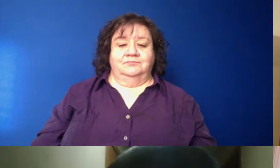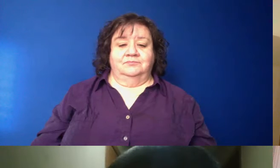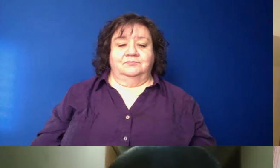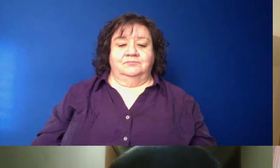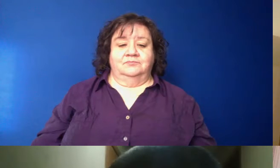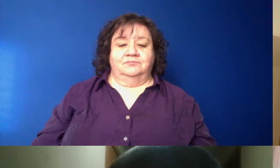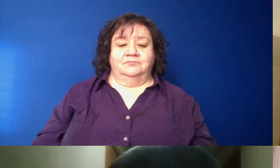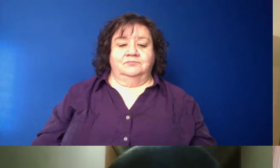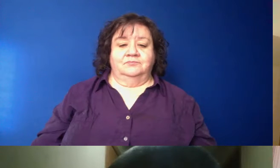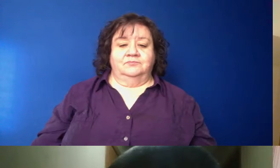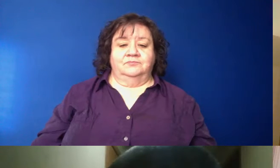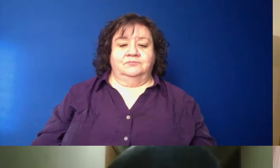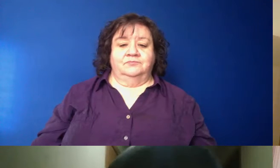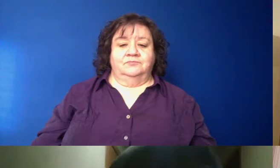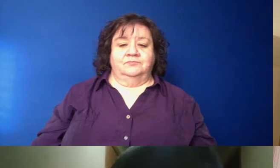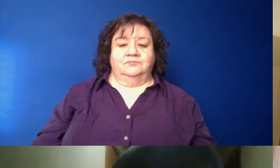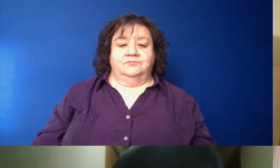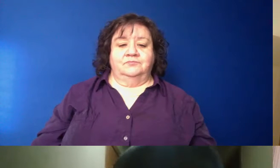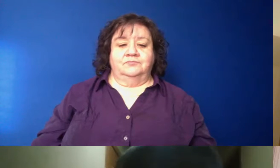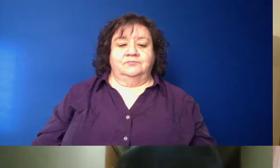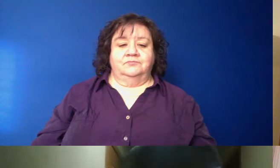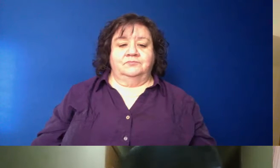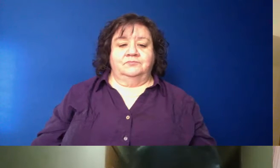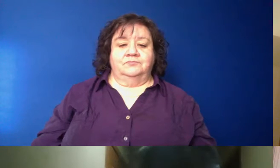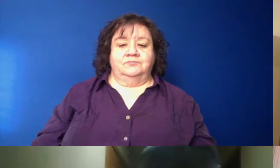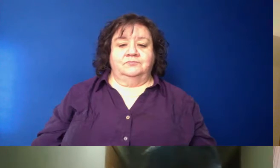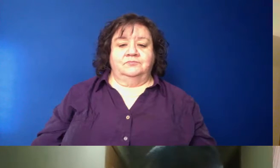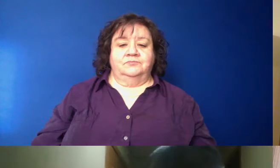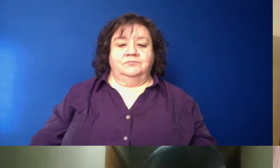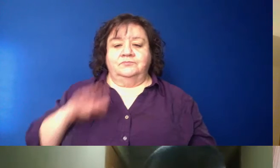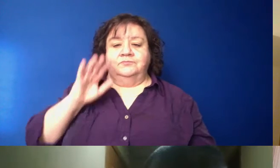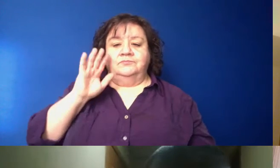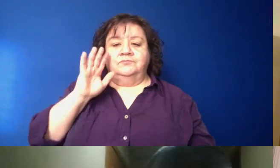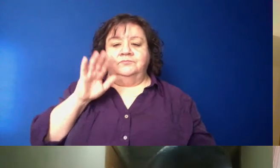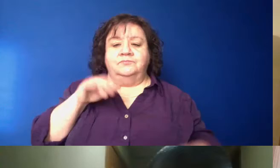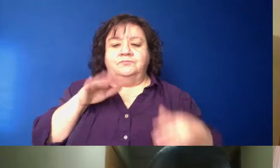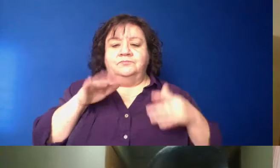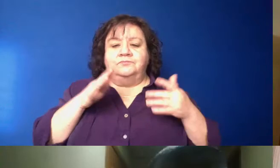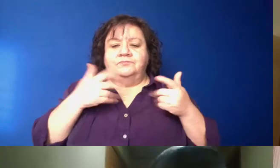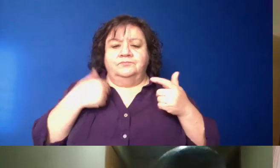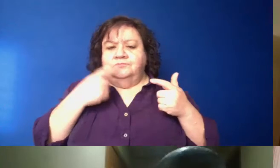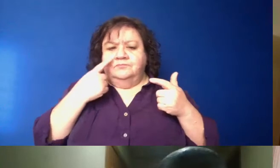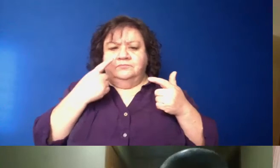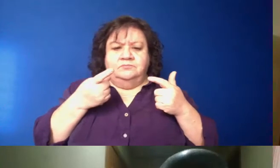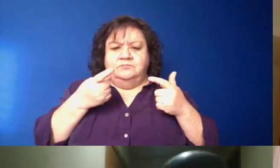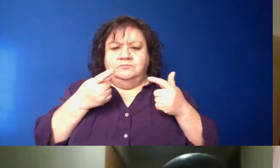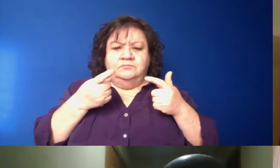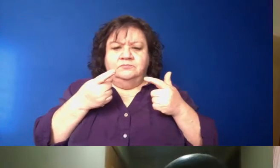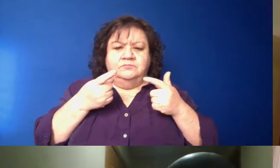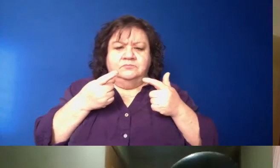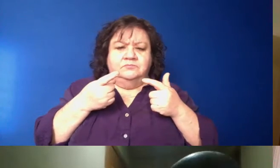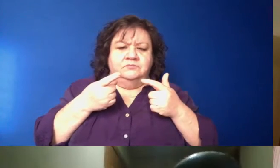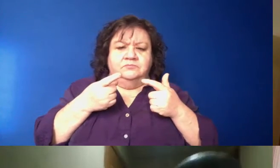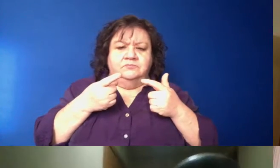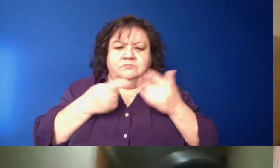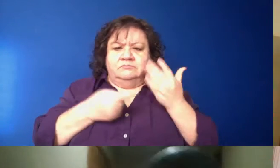How about while we're seeing what there might be a connectivity problem there, maybe Mr. Quinn, you could go